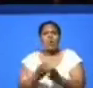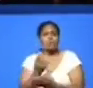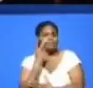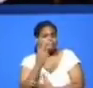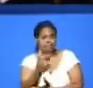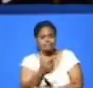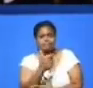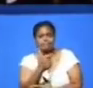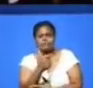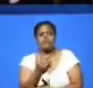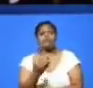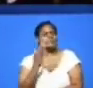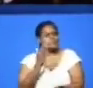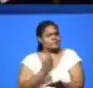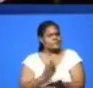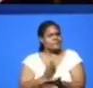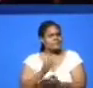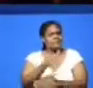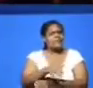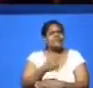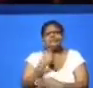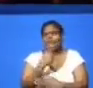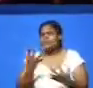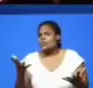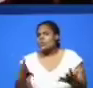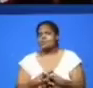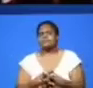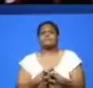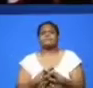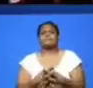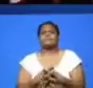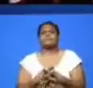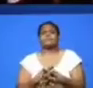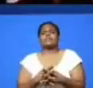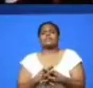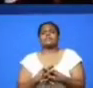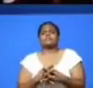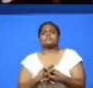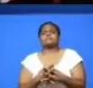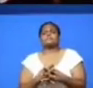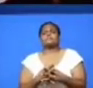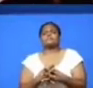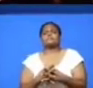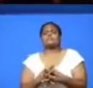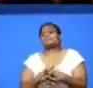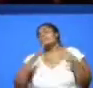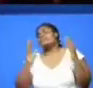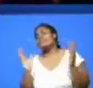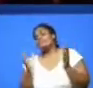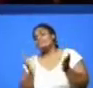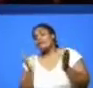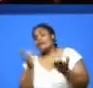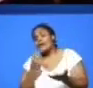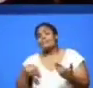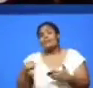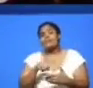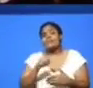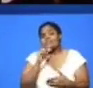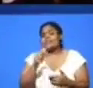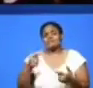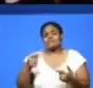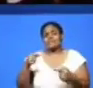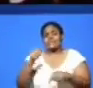from, I just stopped by to tell you that we spent some time talking about you that I didn't even have time to change my